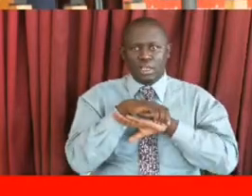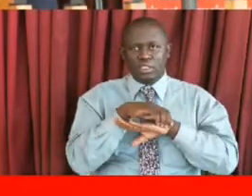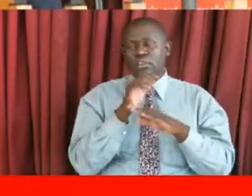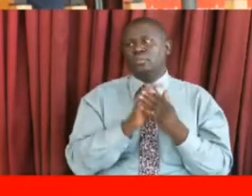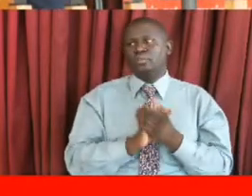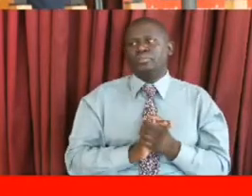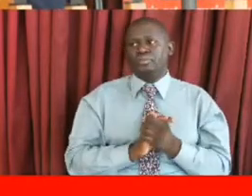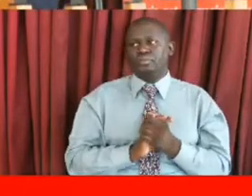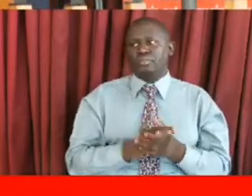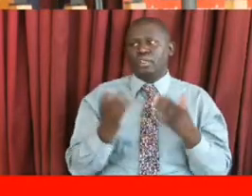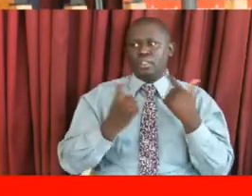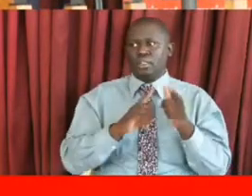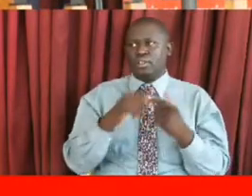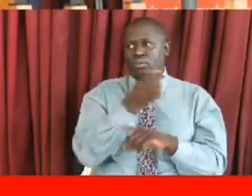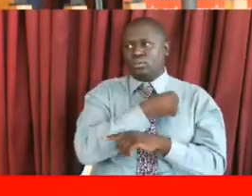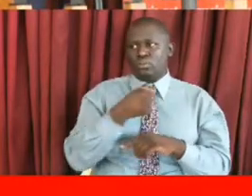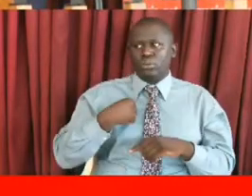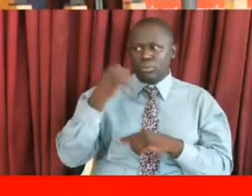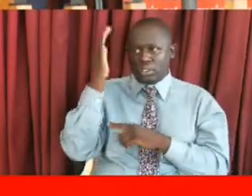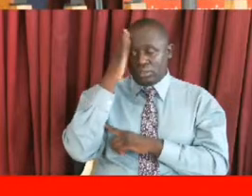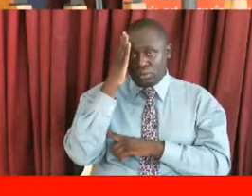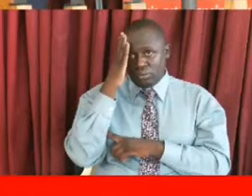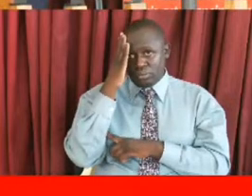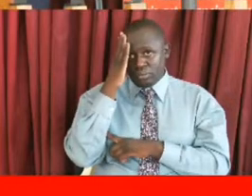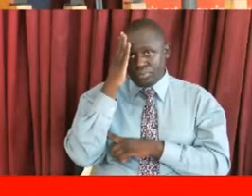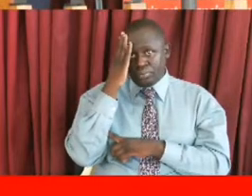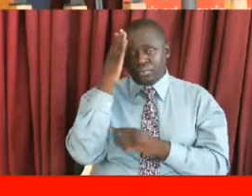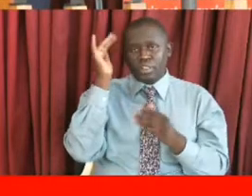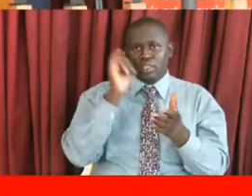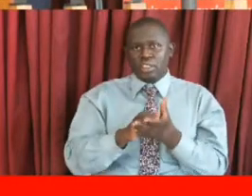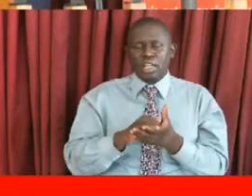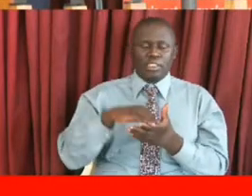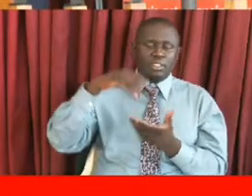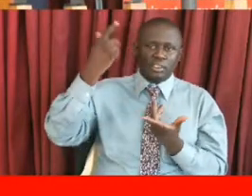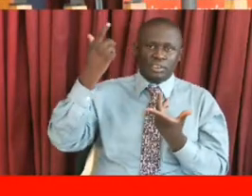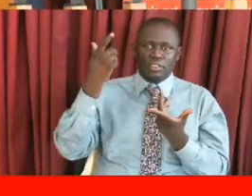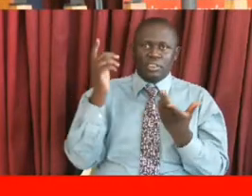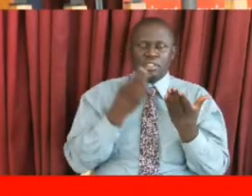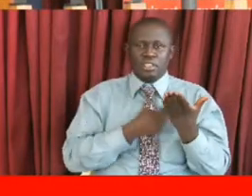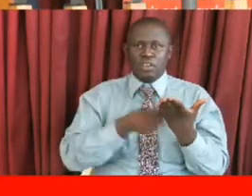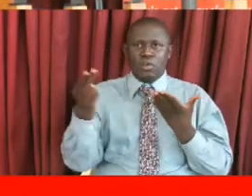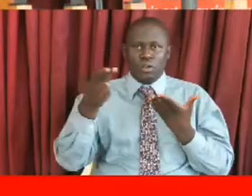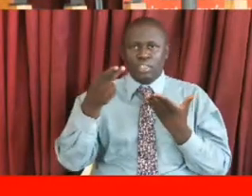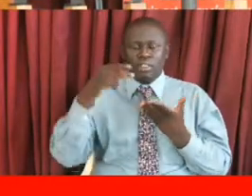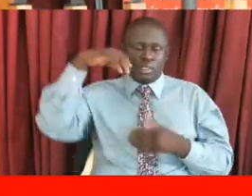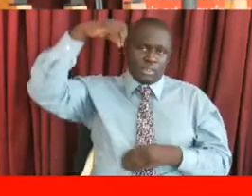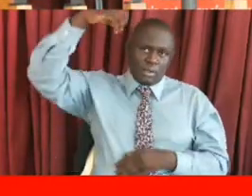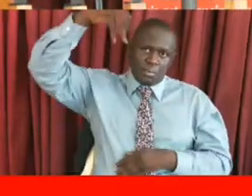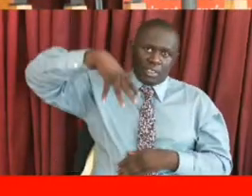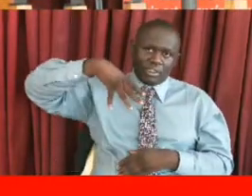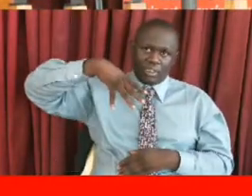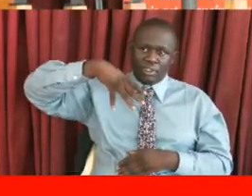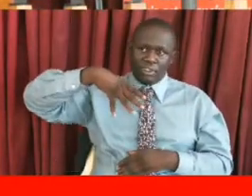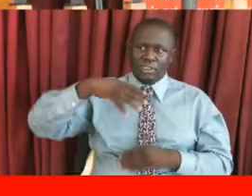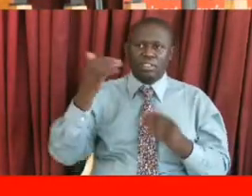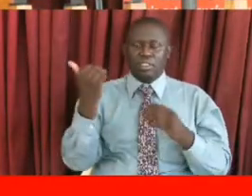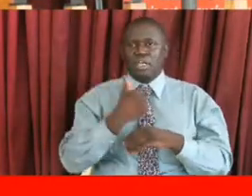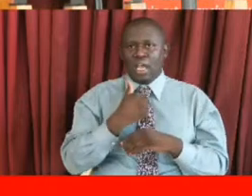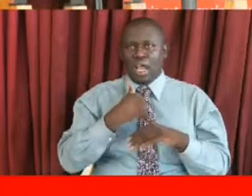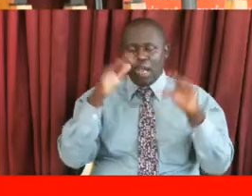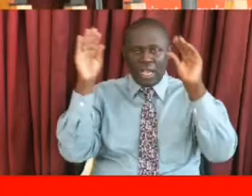earth then we will know am that the Pres the divine presence